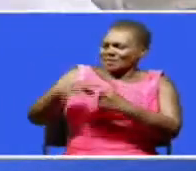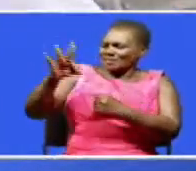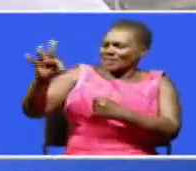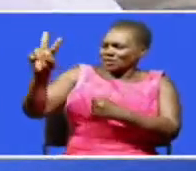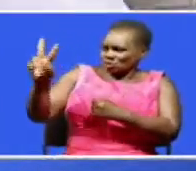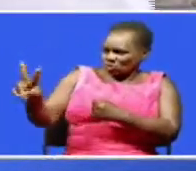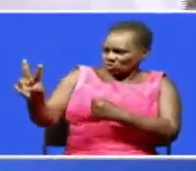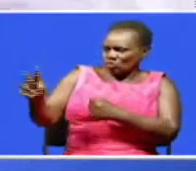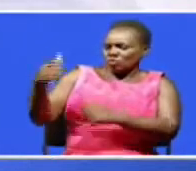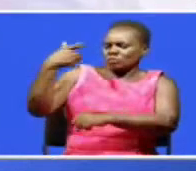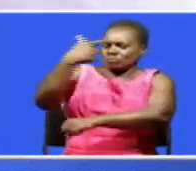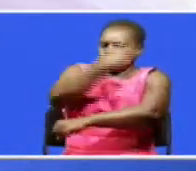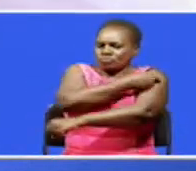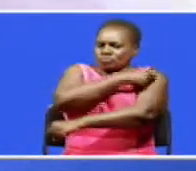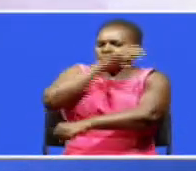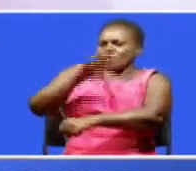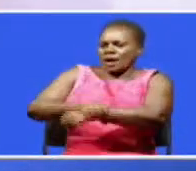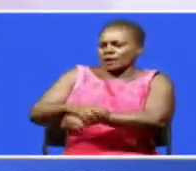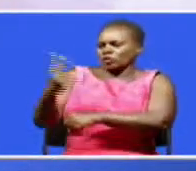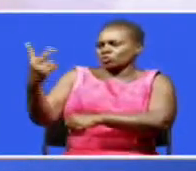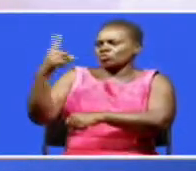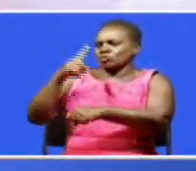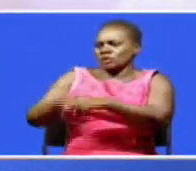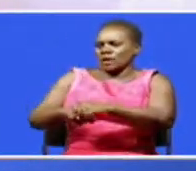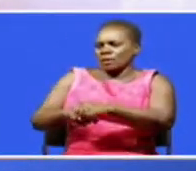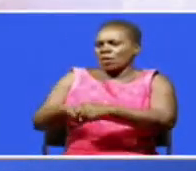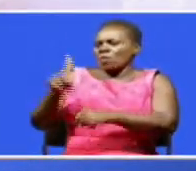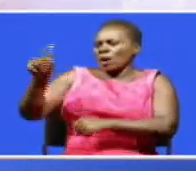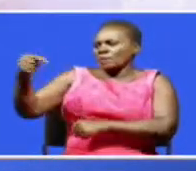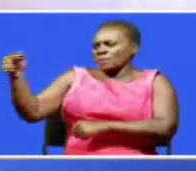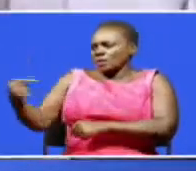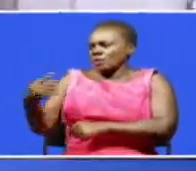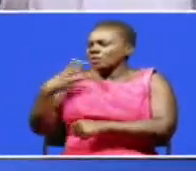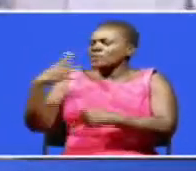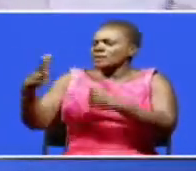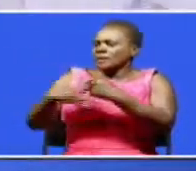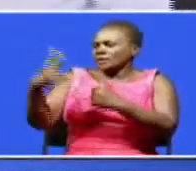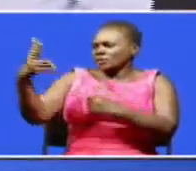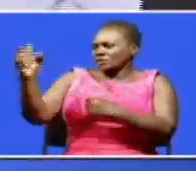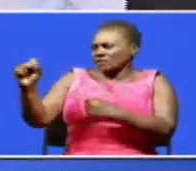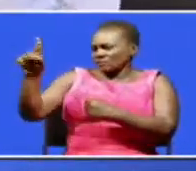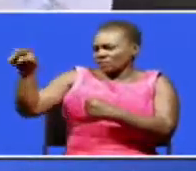2,726,932 people have been vaccinated in the country, with